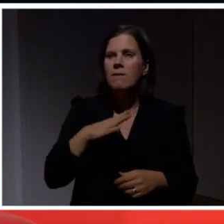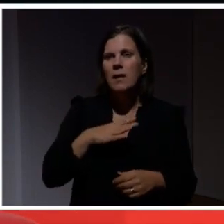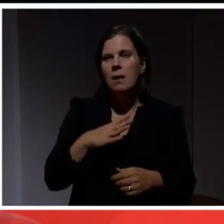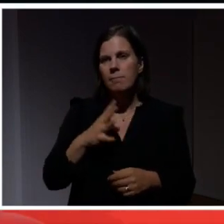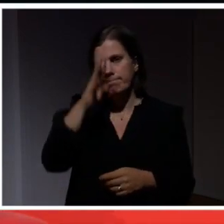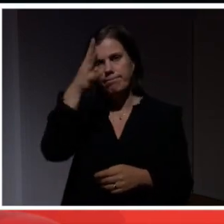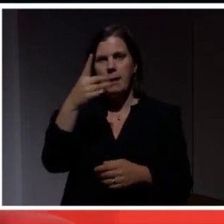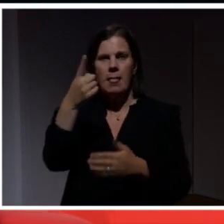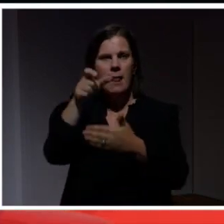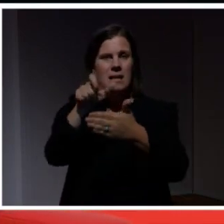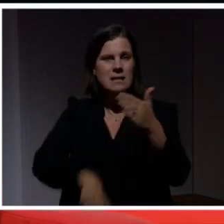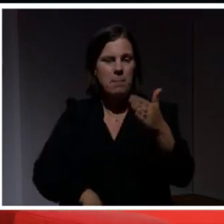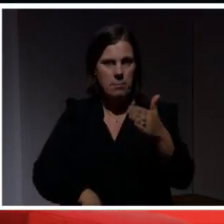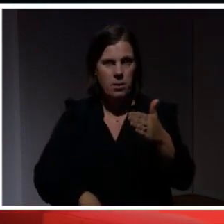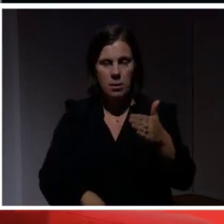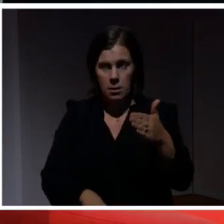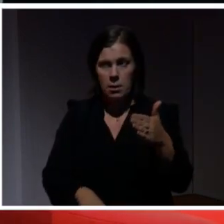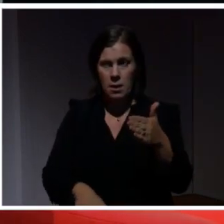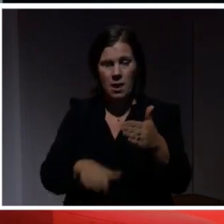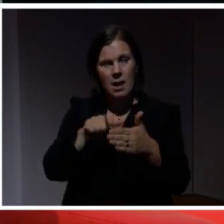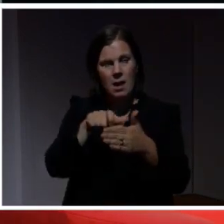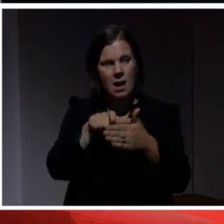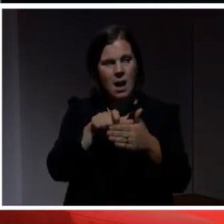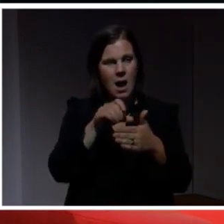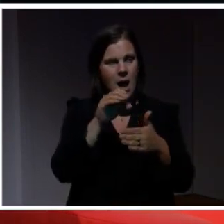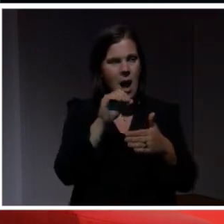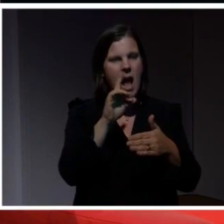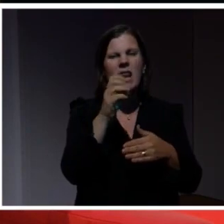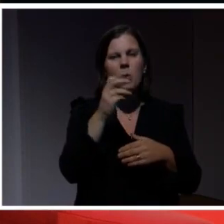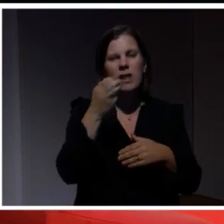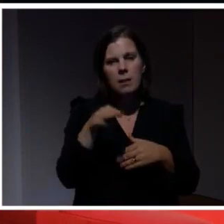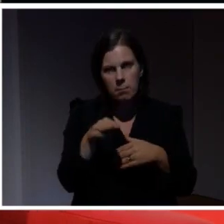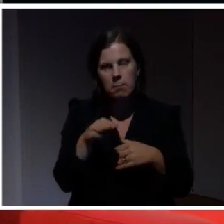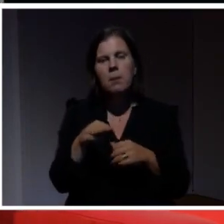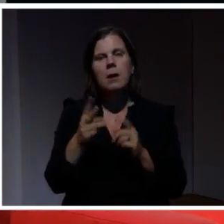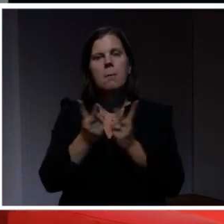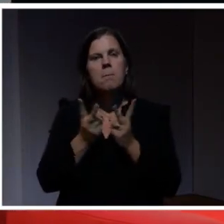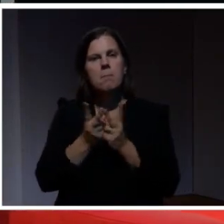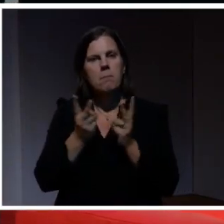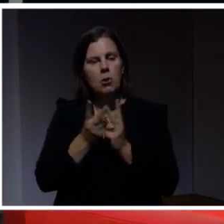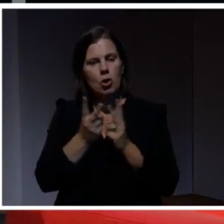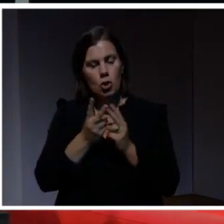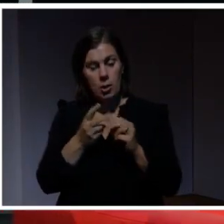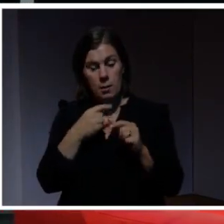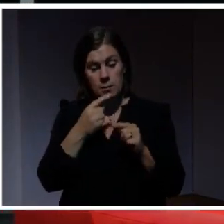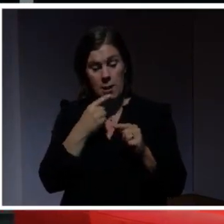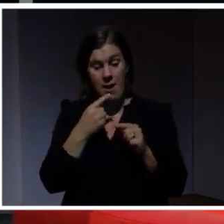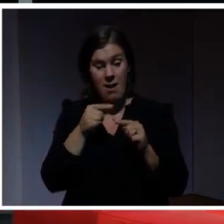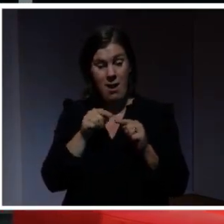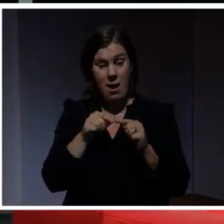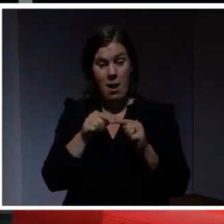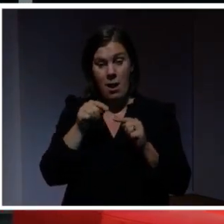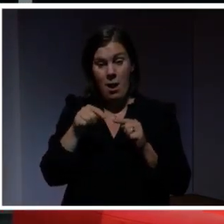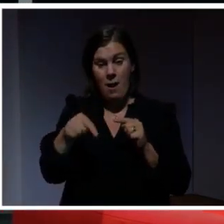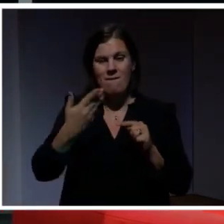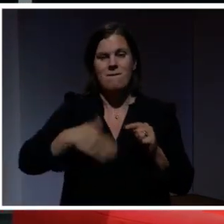recipes, right? Algorithms that tell us sequences of steps to take in order to get a desired